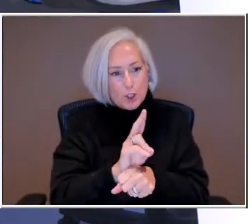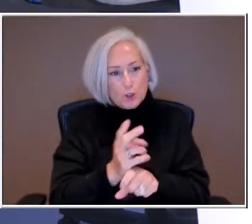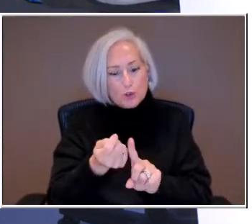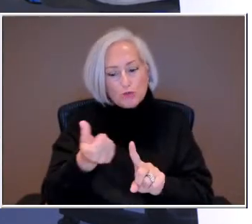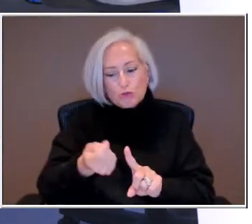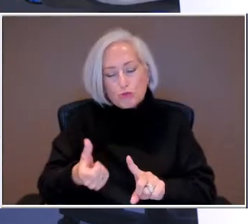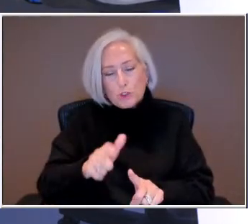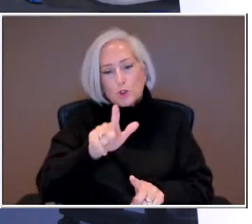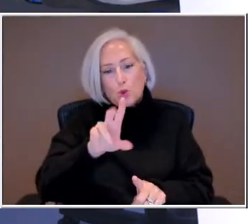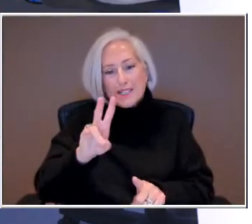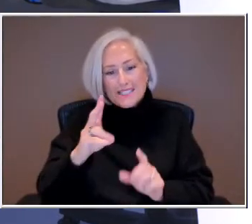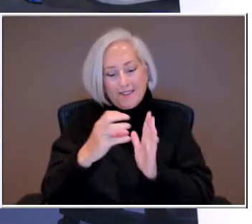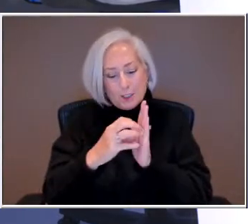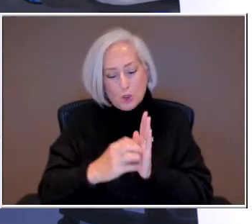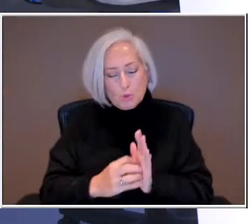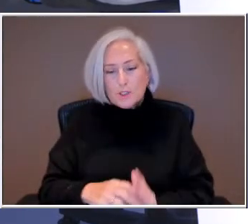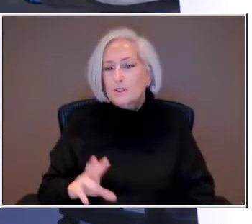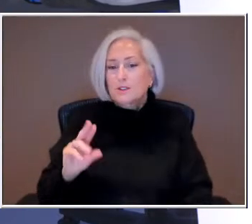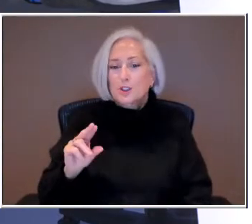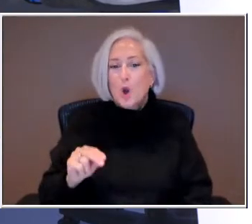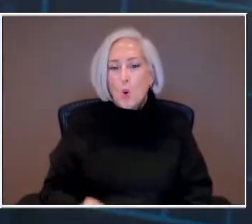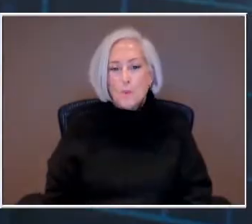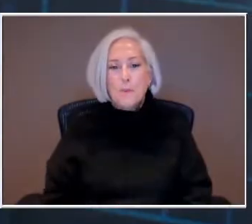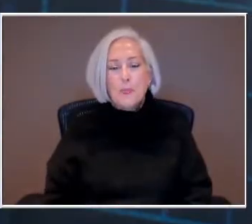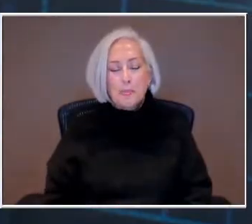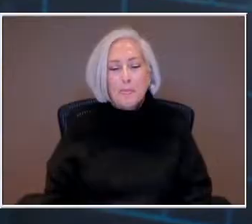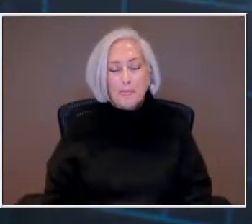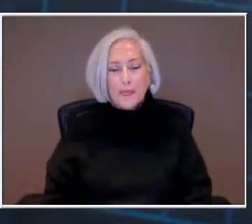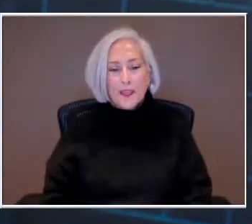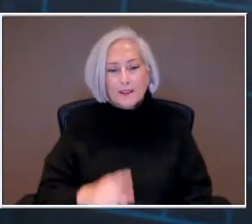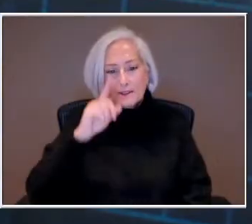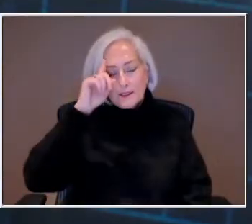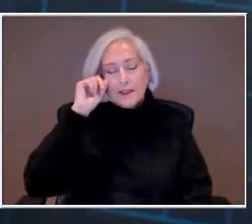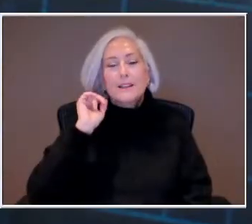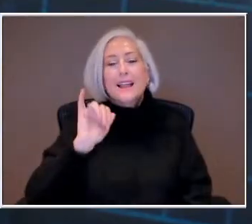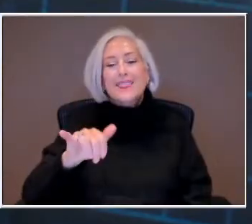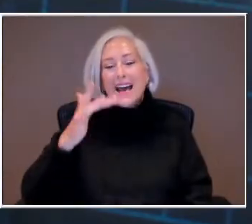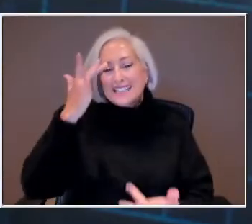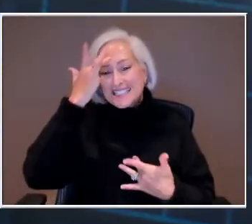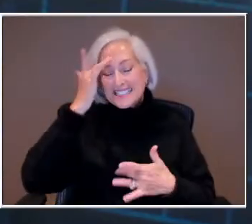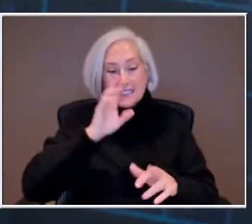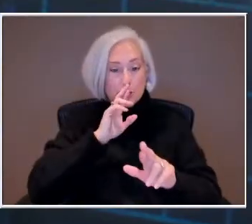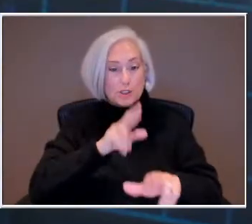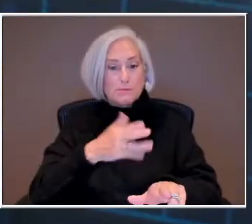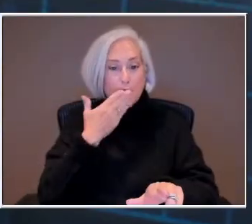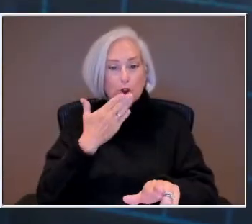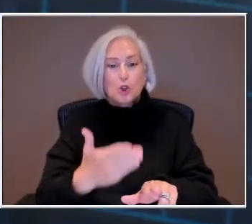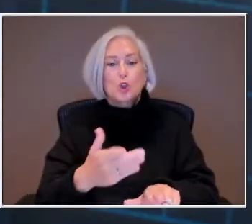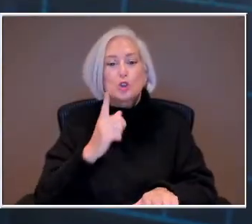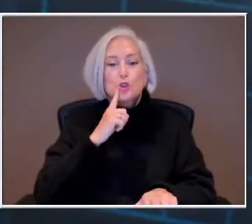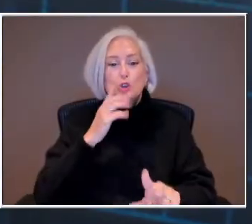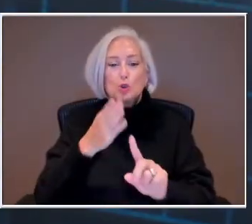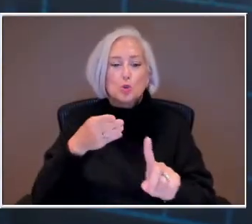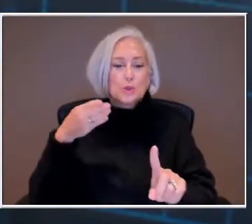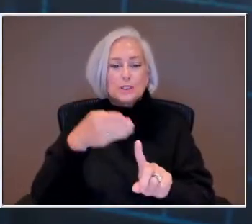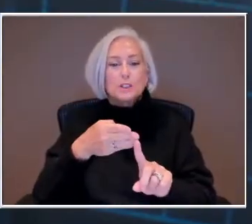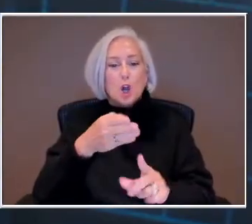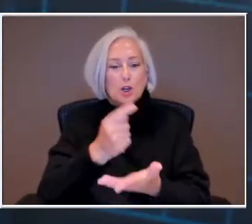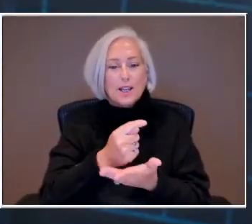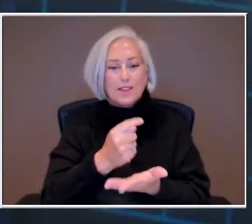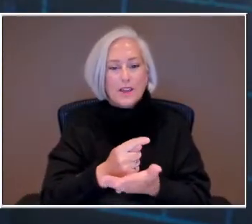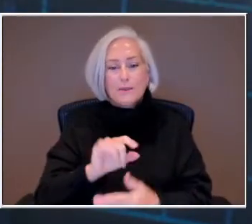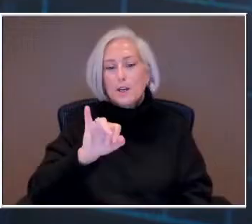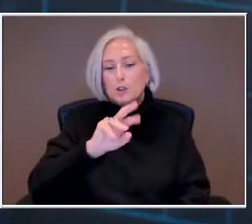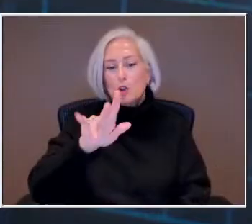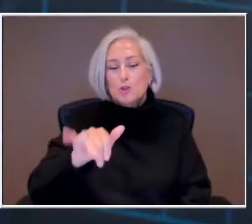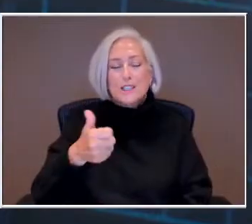No. Well, fortunately, the disease responded very well to the targeted therapy, so Jenny did not have to